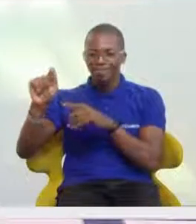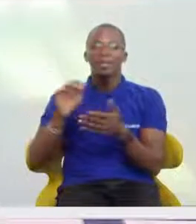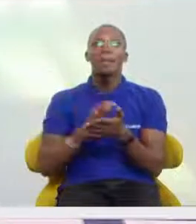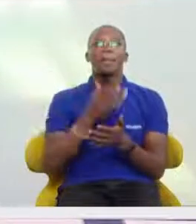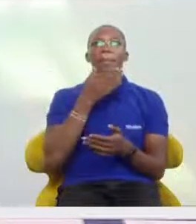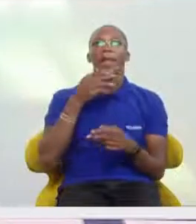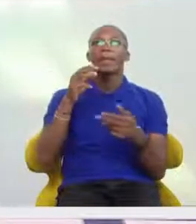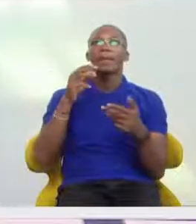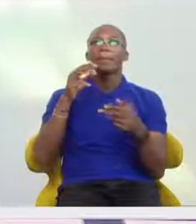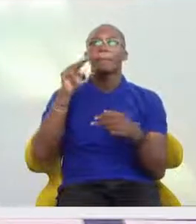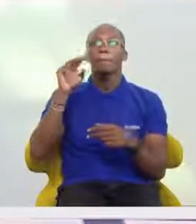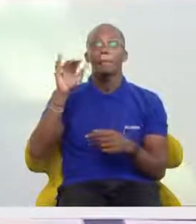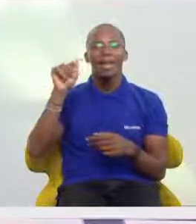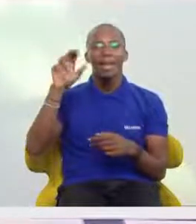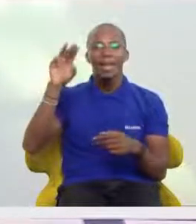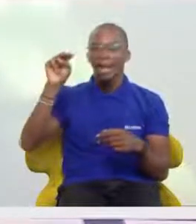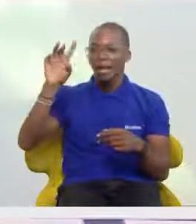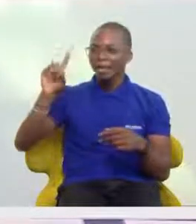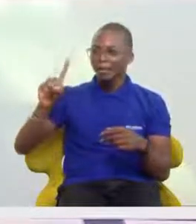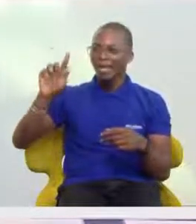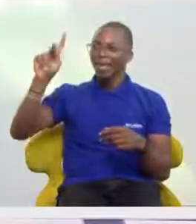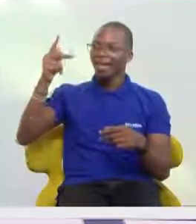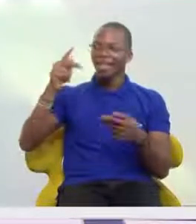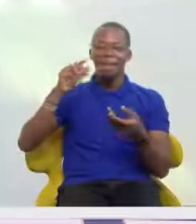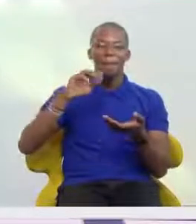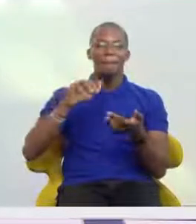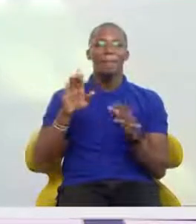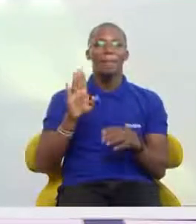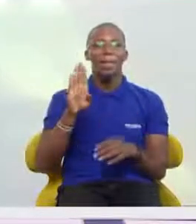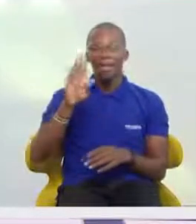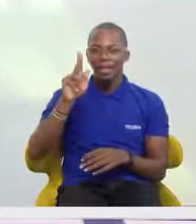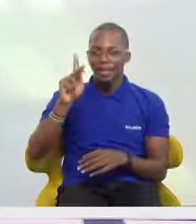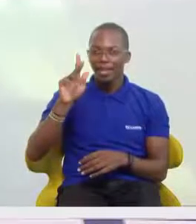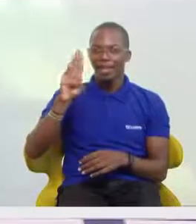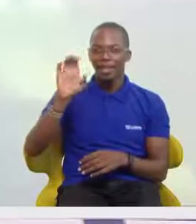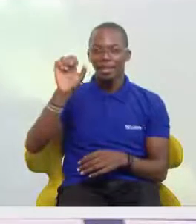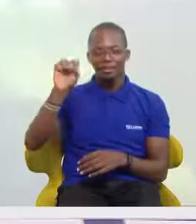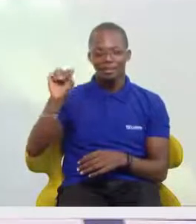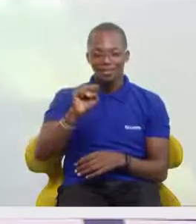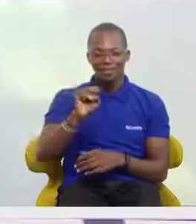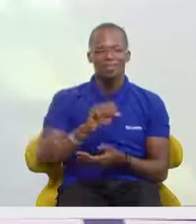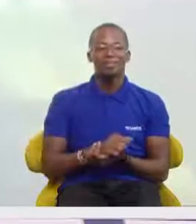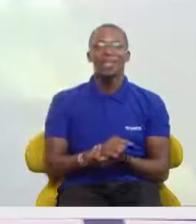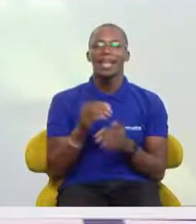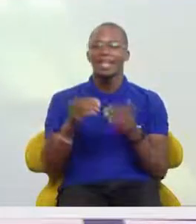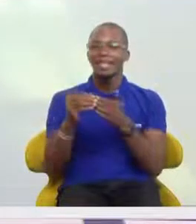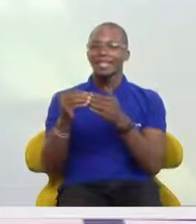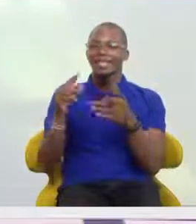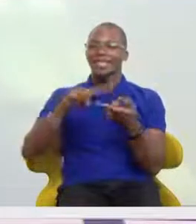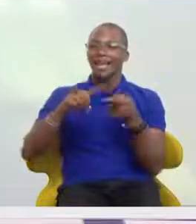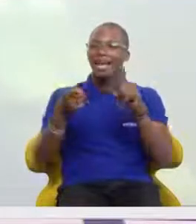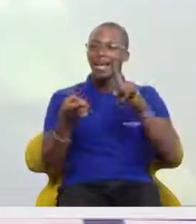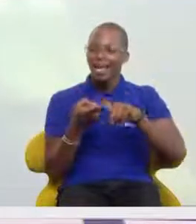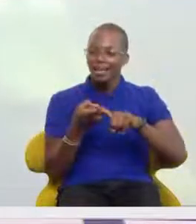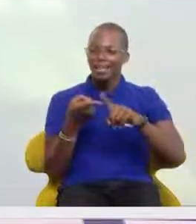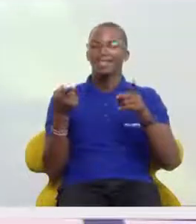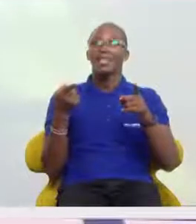Njiraini, MD, Kenya Bureau of Standards. James Wafula, Lead Standards and Accessibility